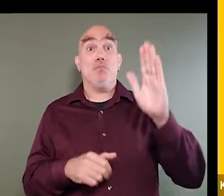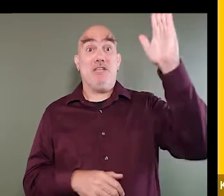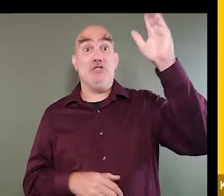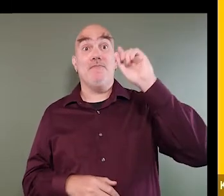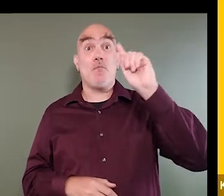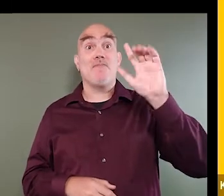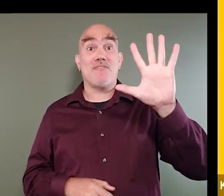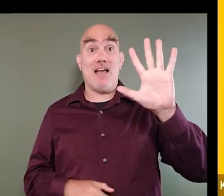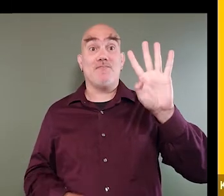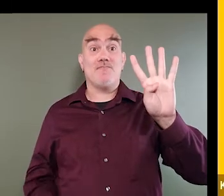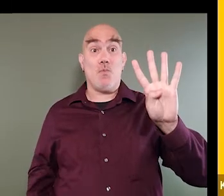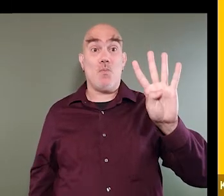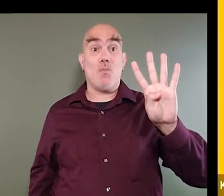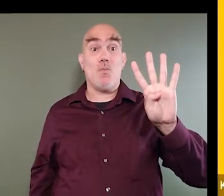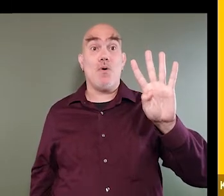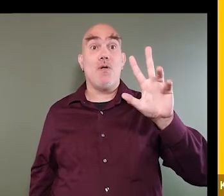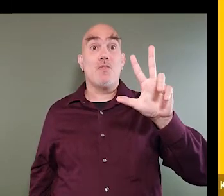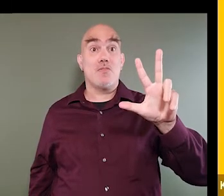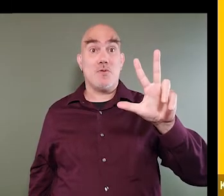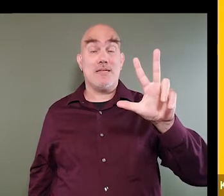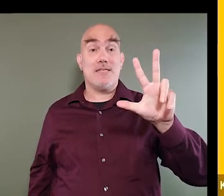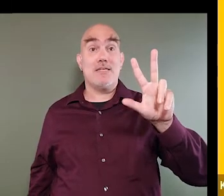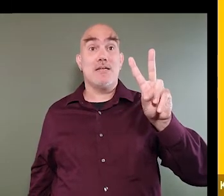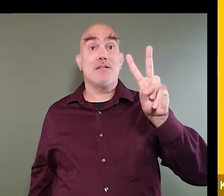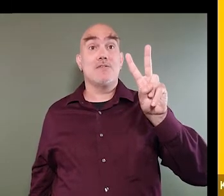5, 4, 3,